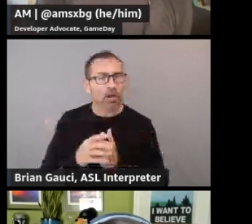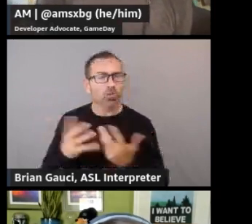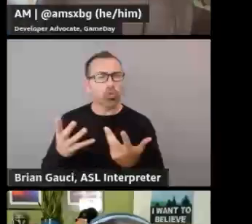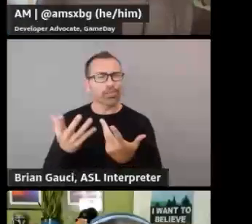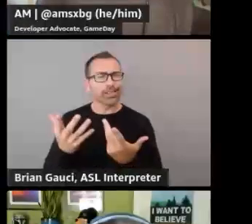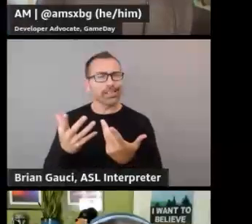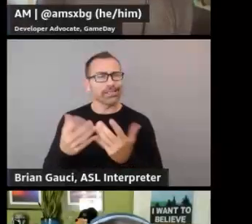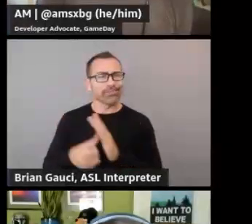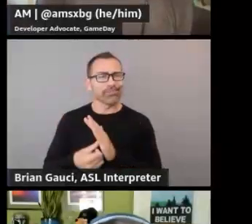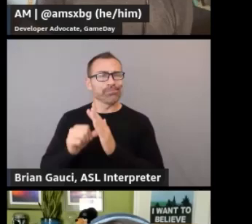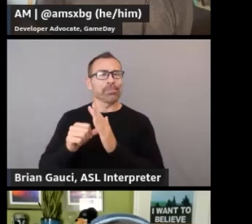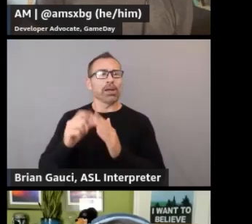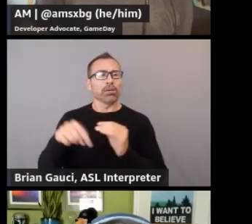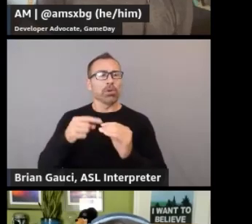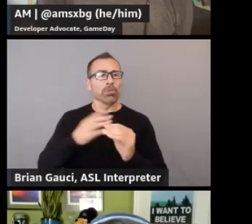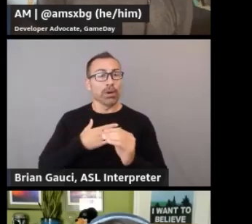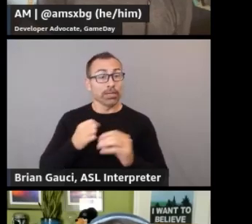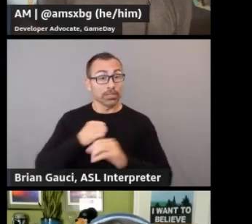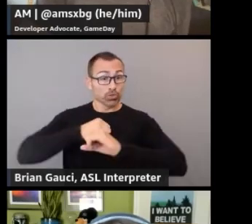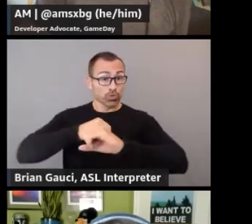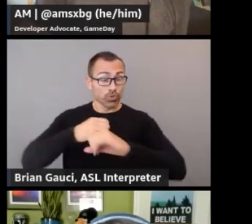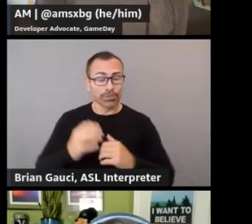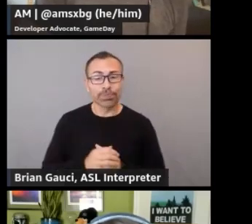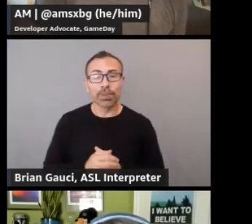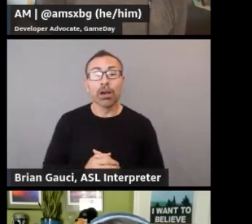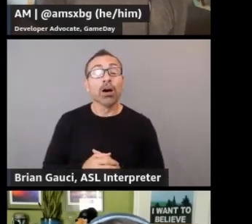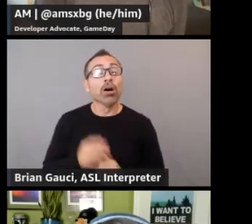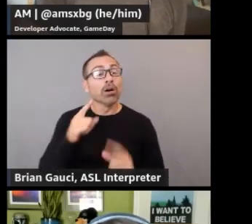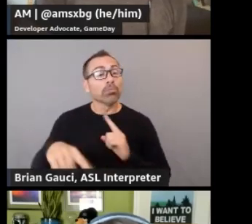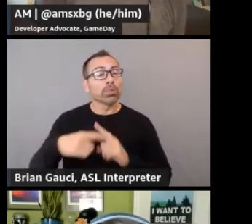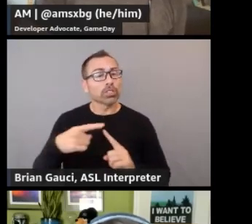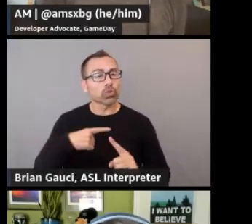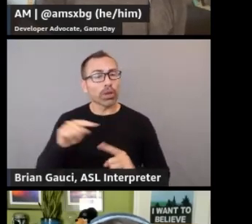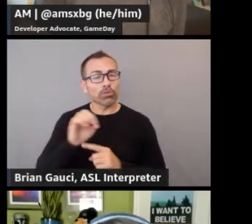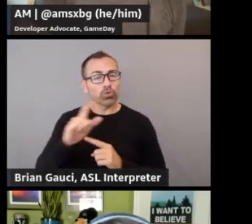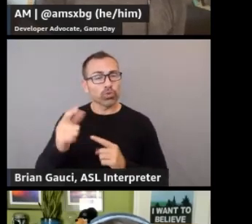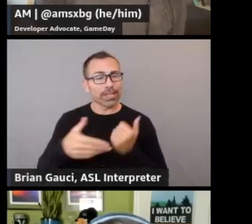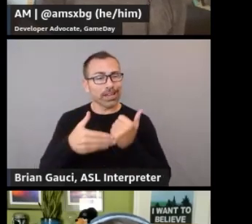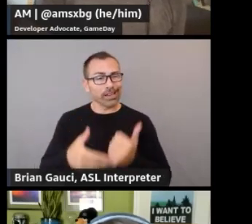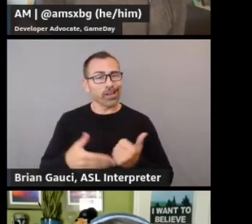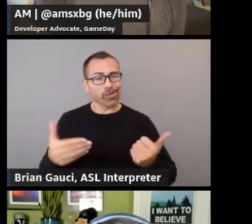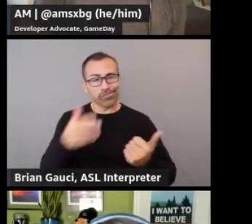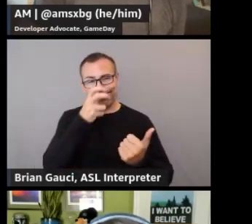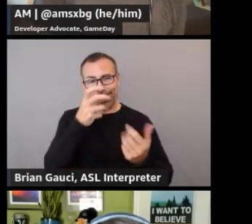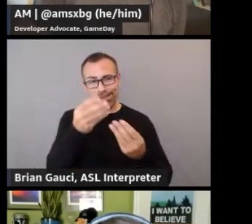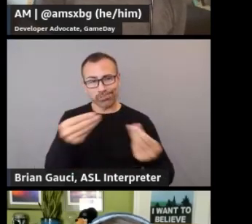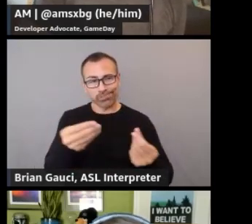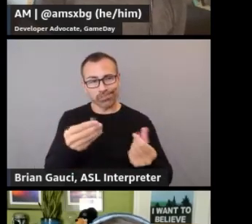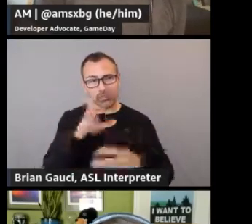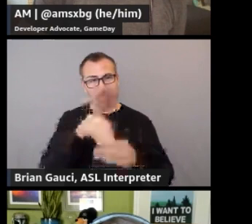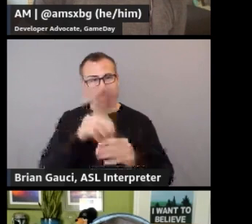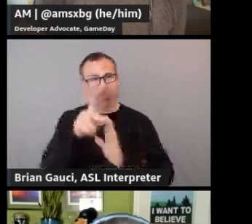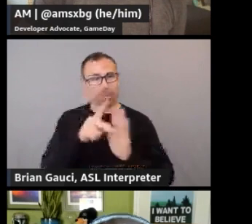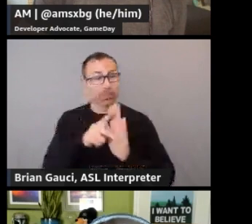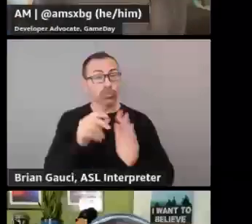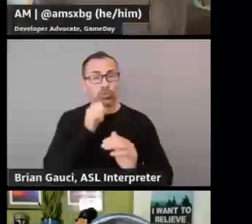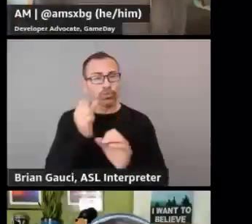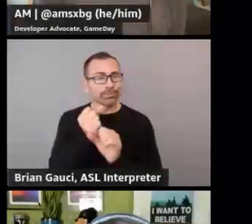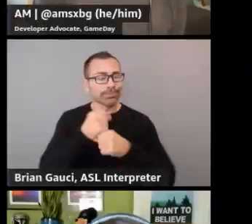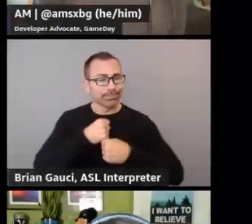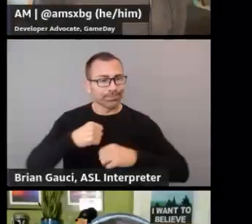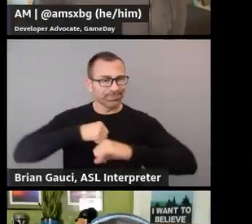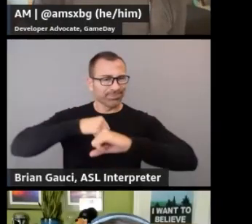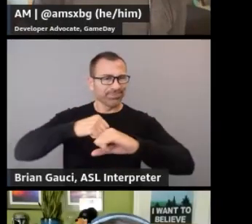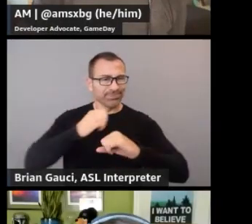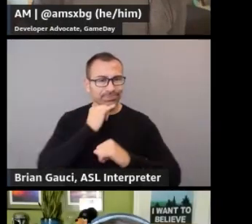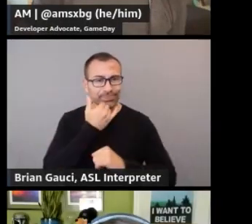security posture? And also I'm going to show you we have some tools that help you debug your policies so that you don't make security mistakes. And as of course